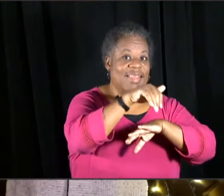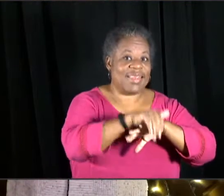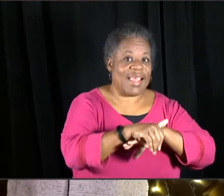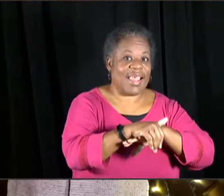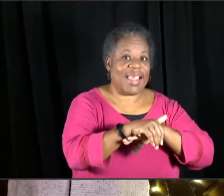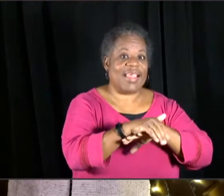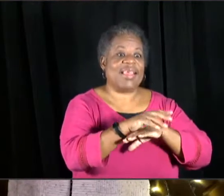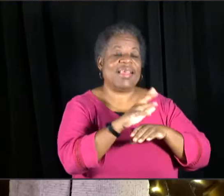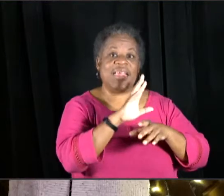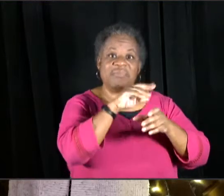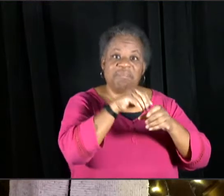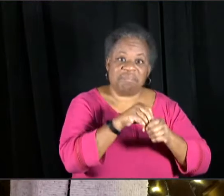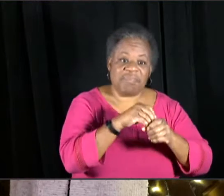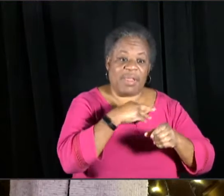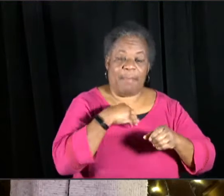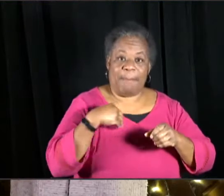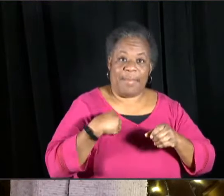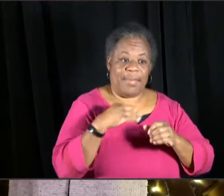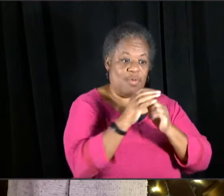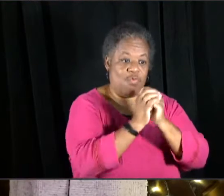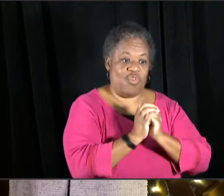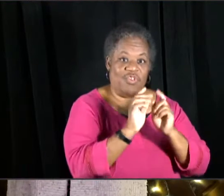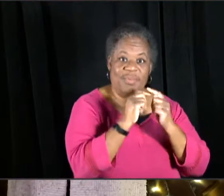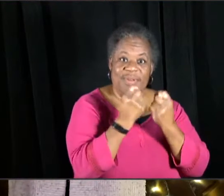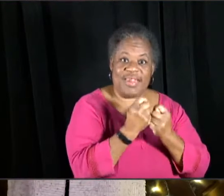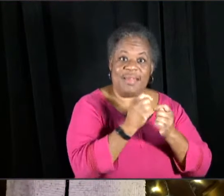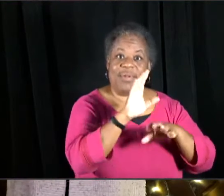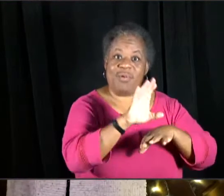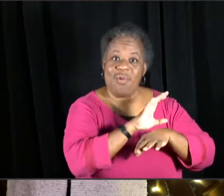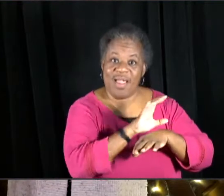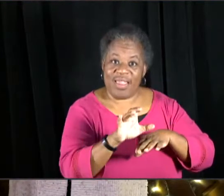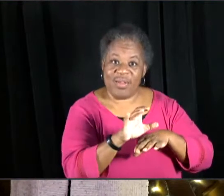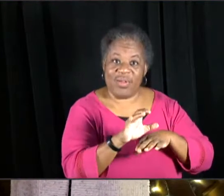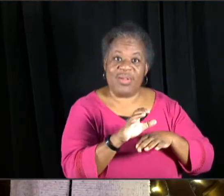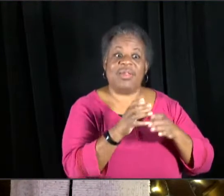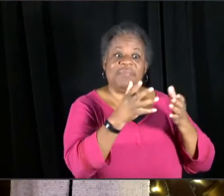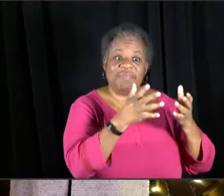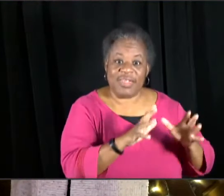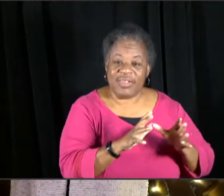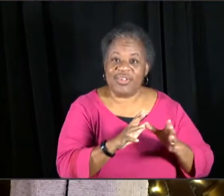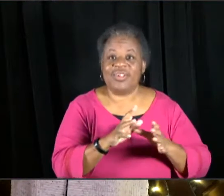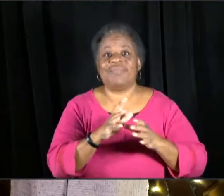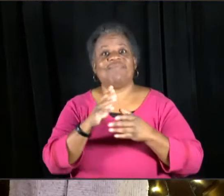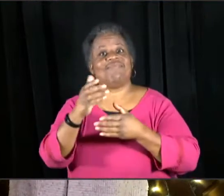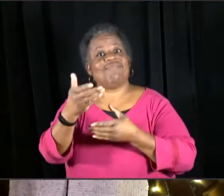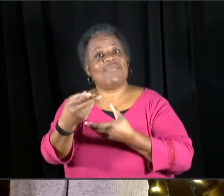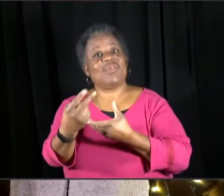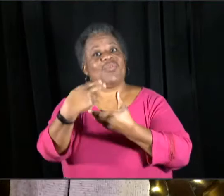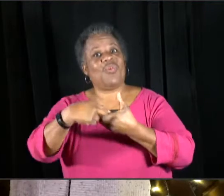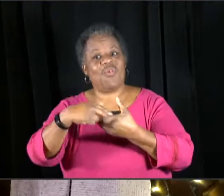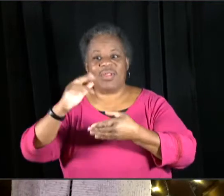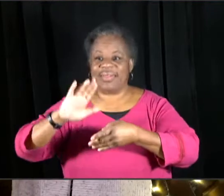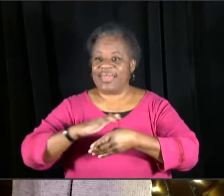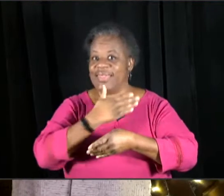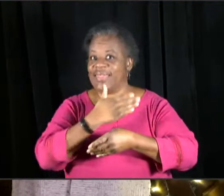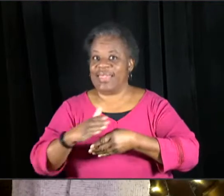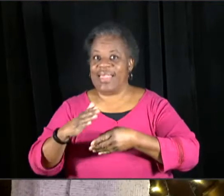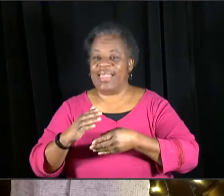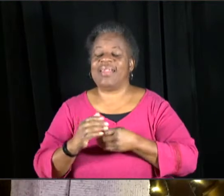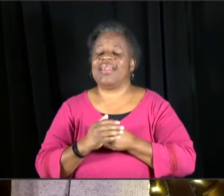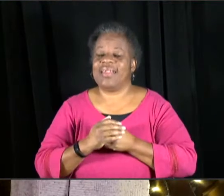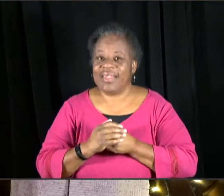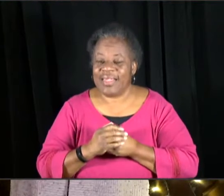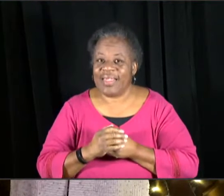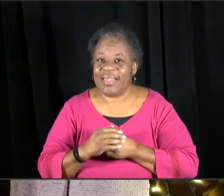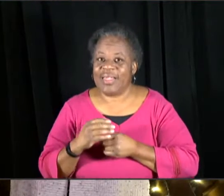our worship teams and our choir. And after the monologue, we invite you to sing along with a carol that inspired our service today as